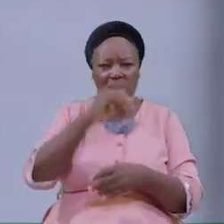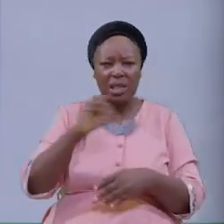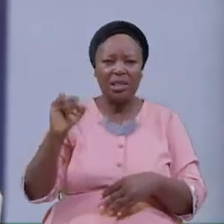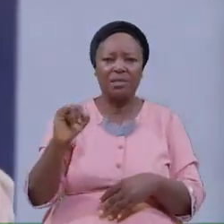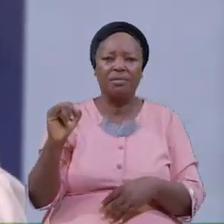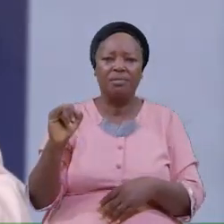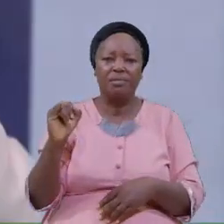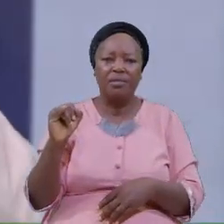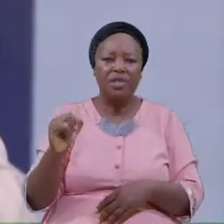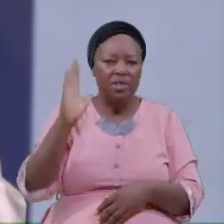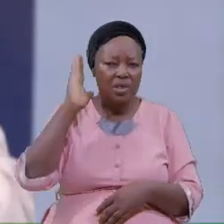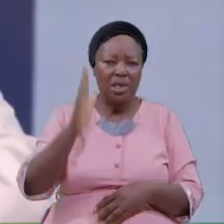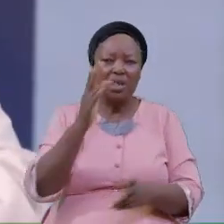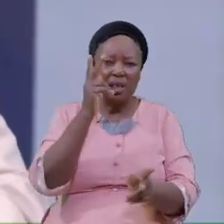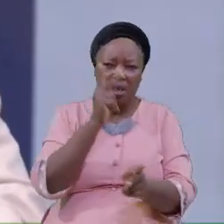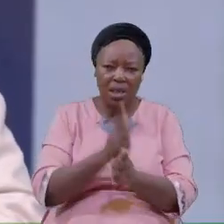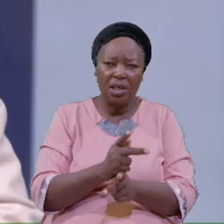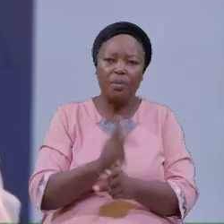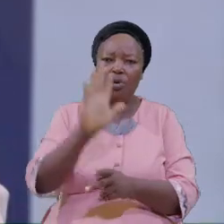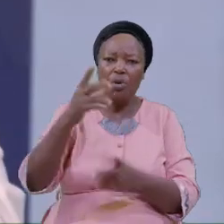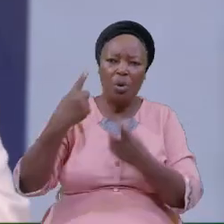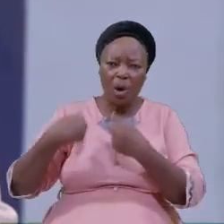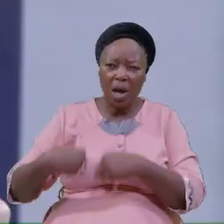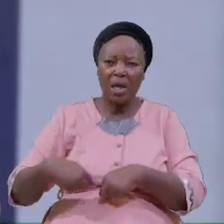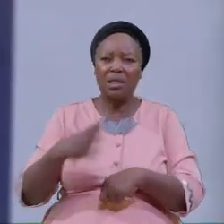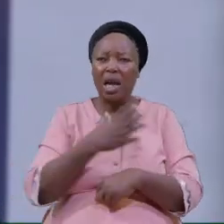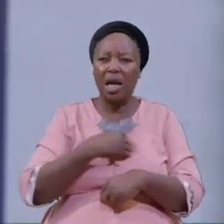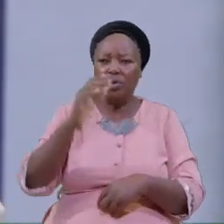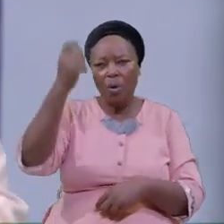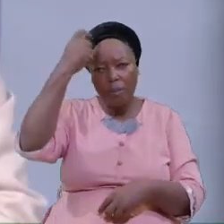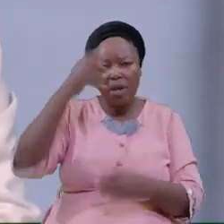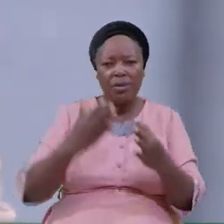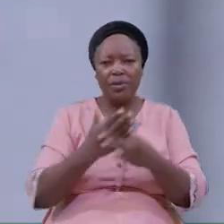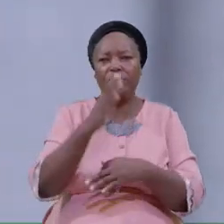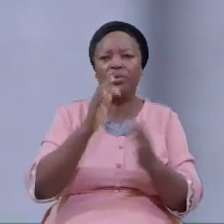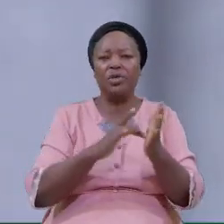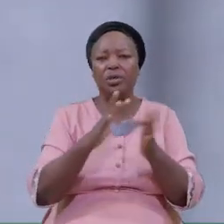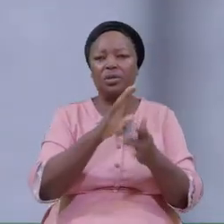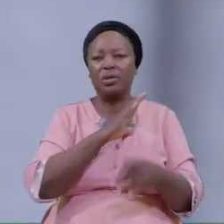shall keep your heart and your mind through Jesus Christ.